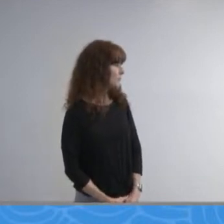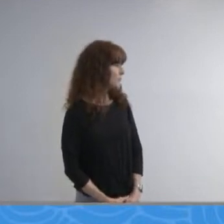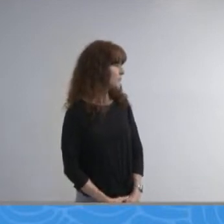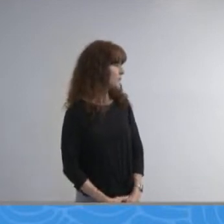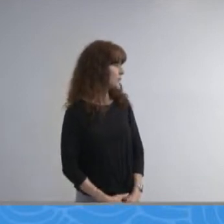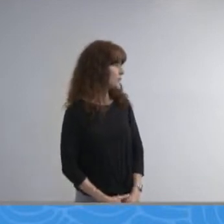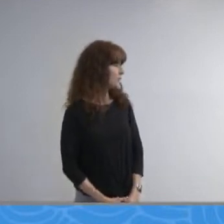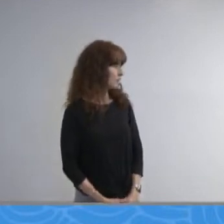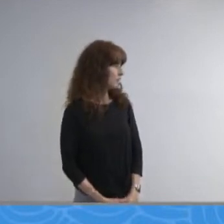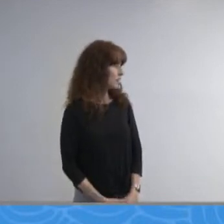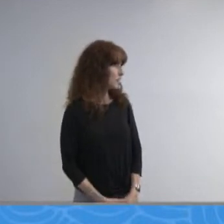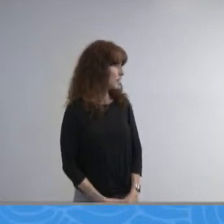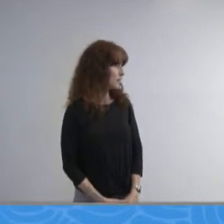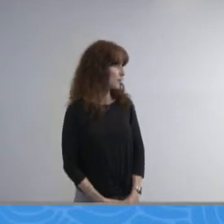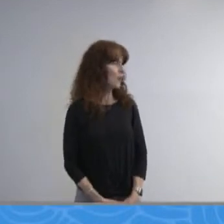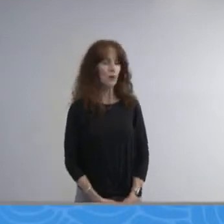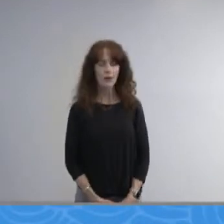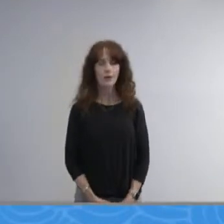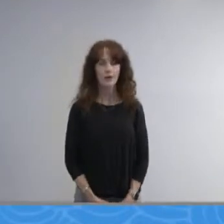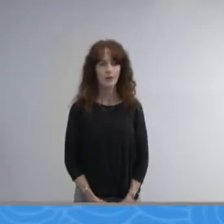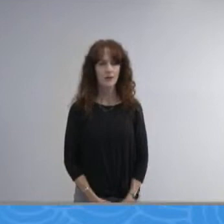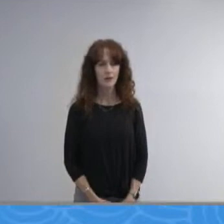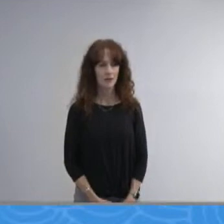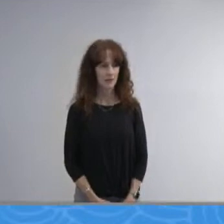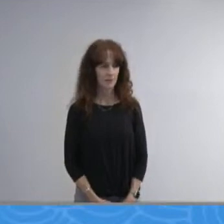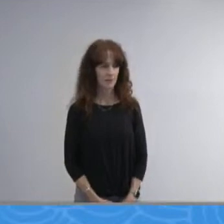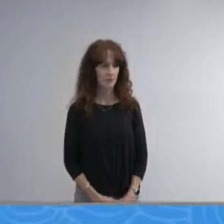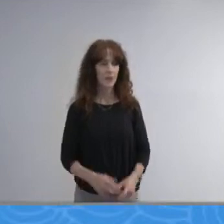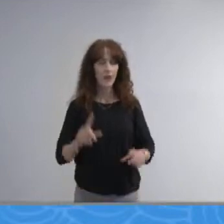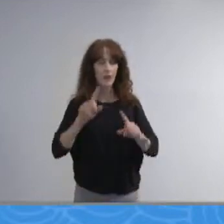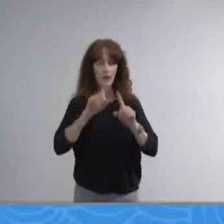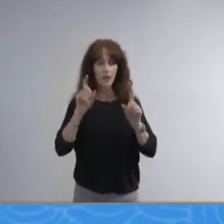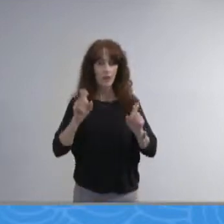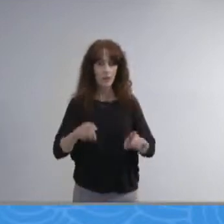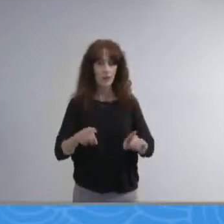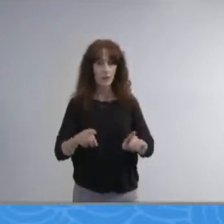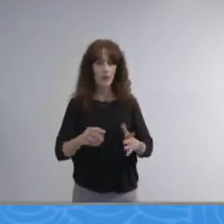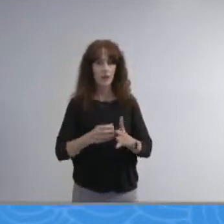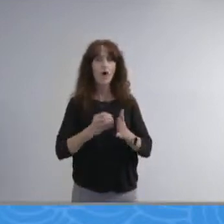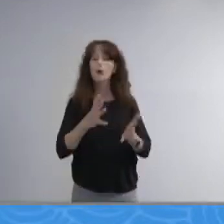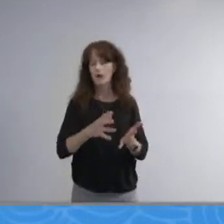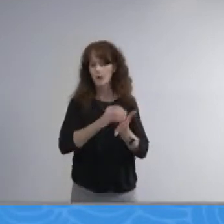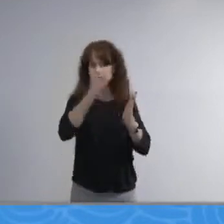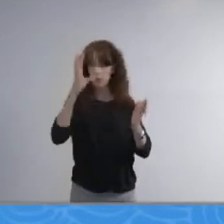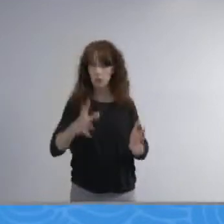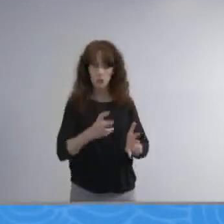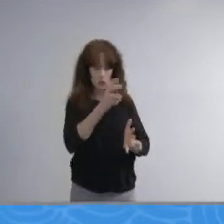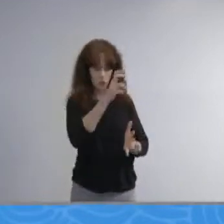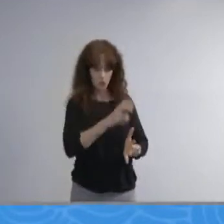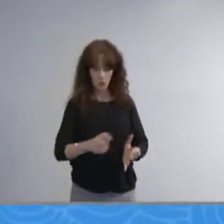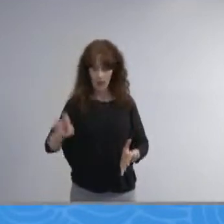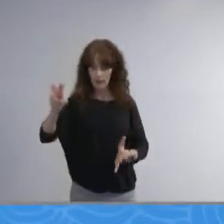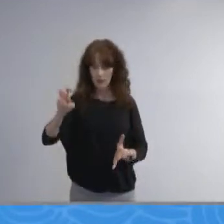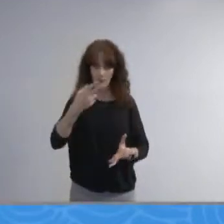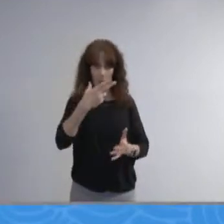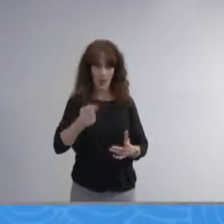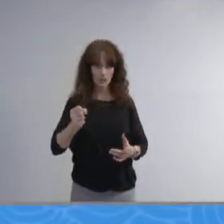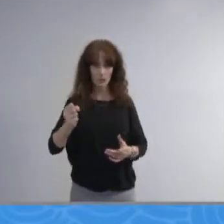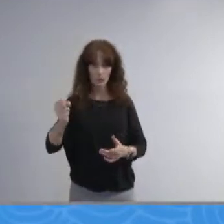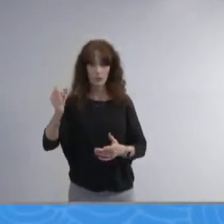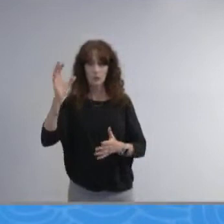Maybe if you could explore a little bit more what resources are for students transitioning from high school to adulthood,